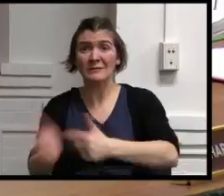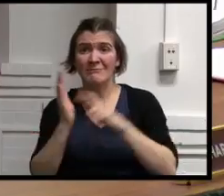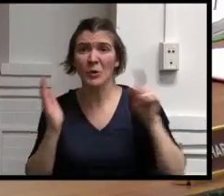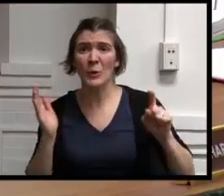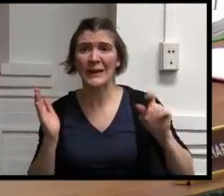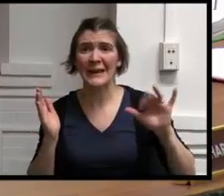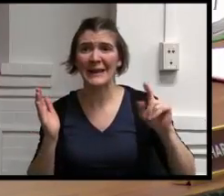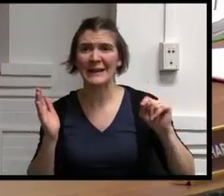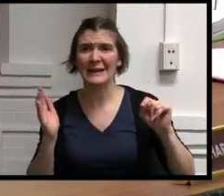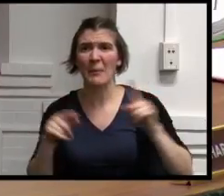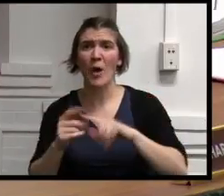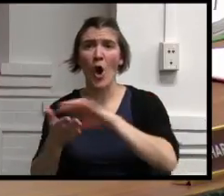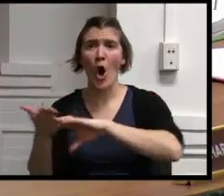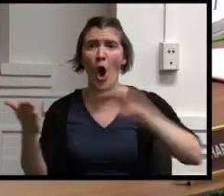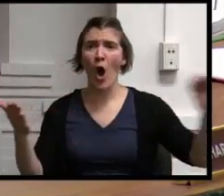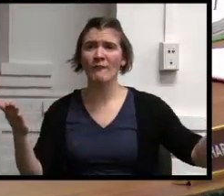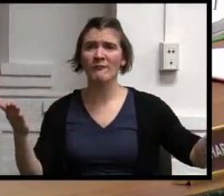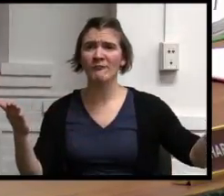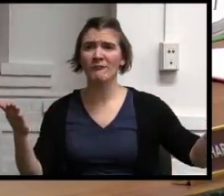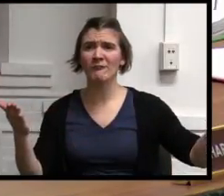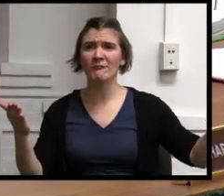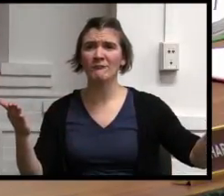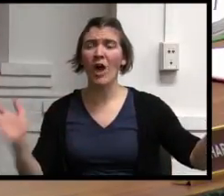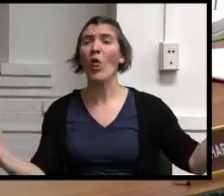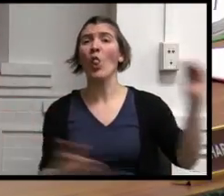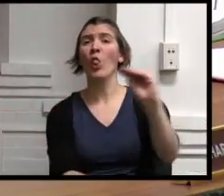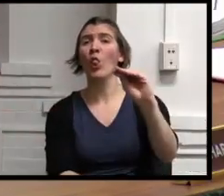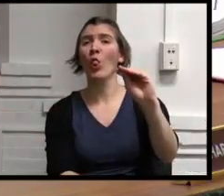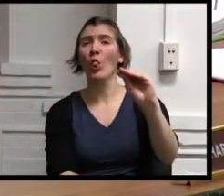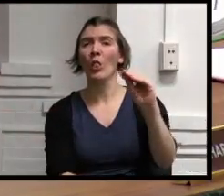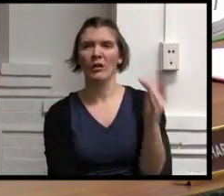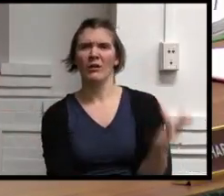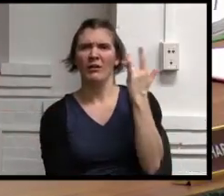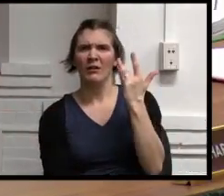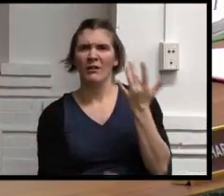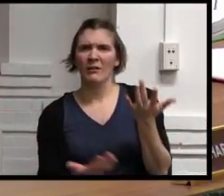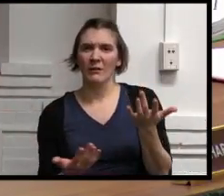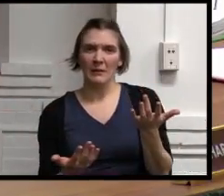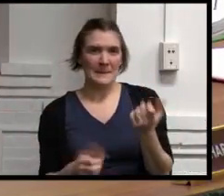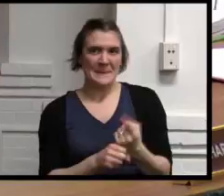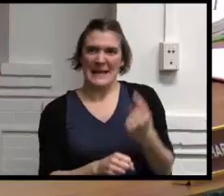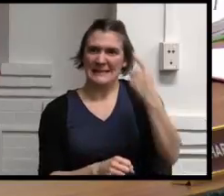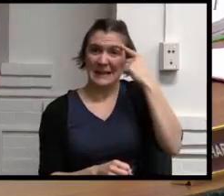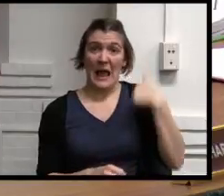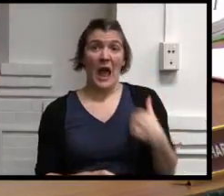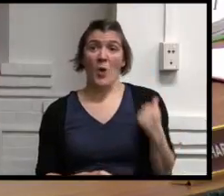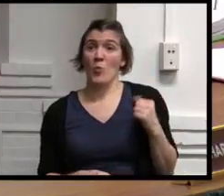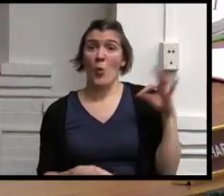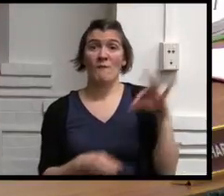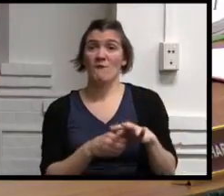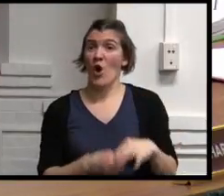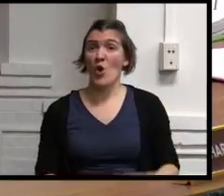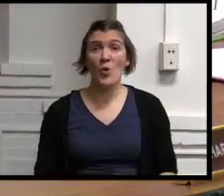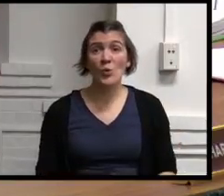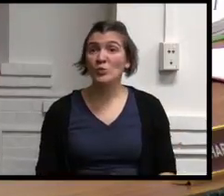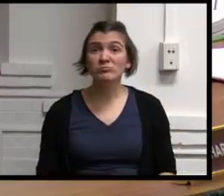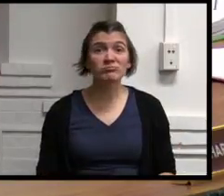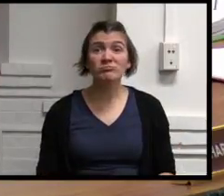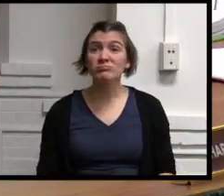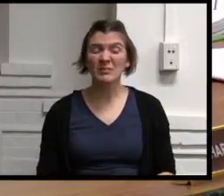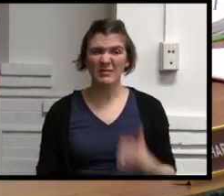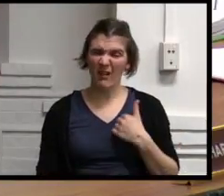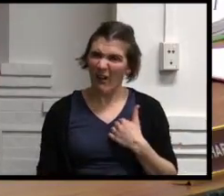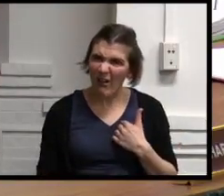document, and then to take them out and then to bring them back and take the contingency, I'm not going to vote for this. And I'm